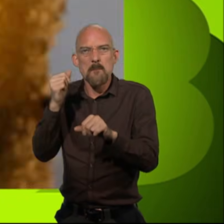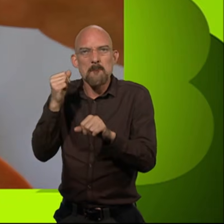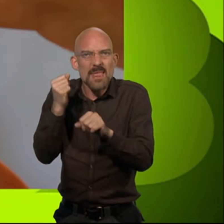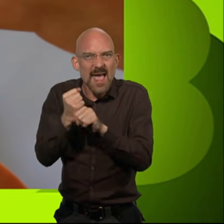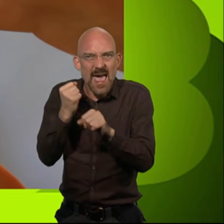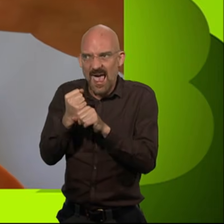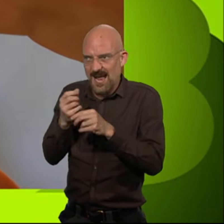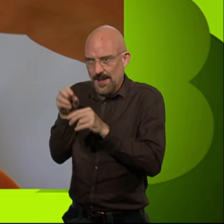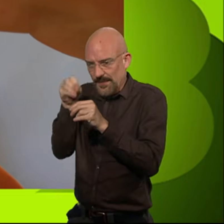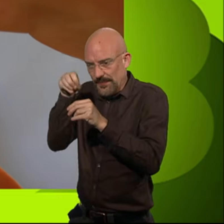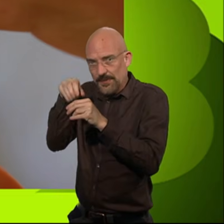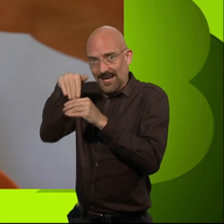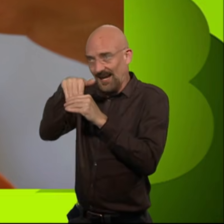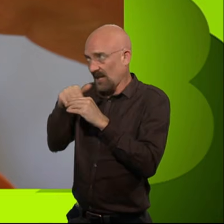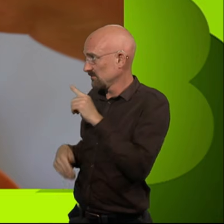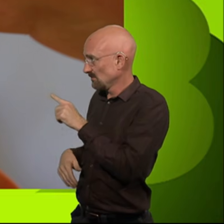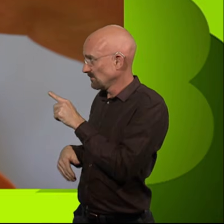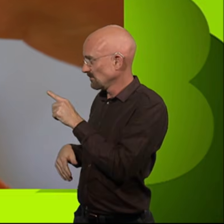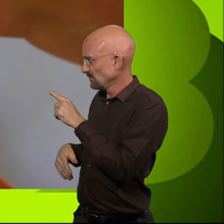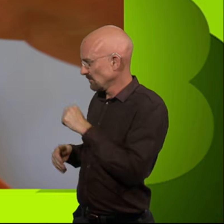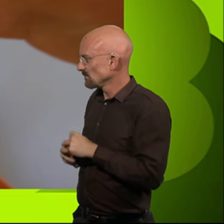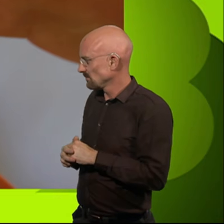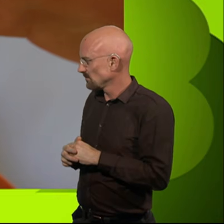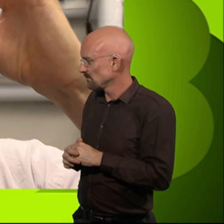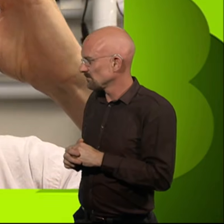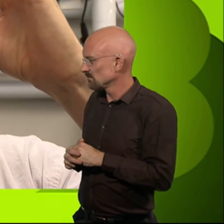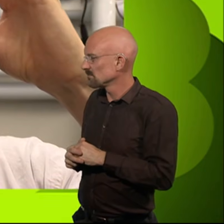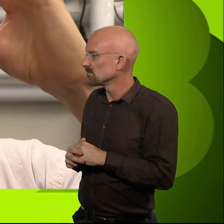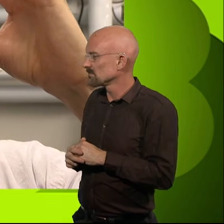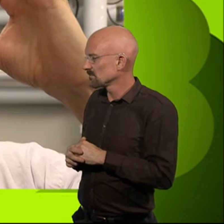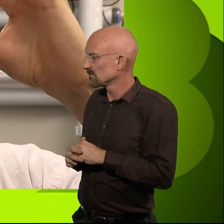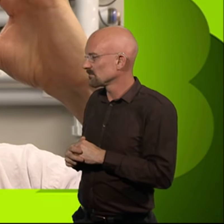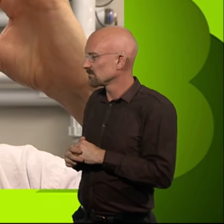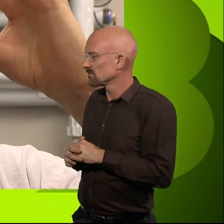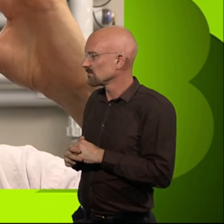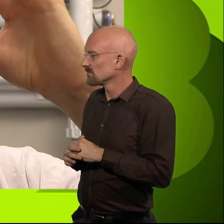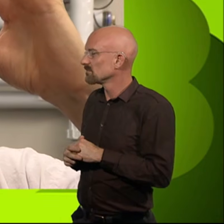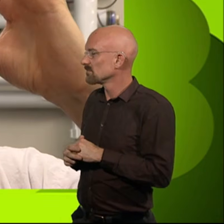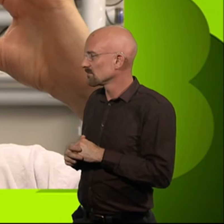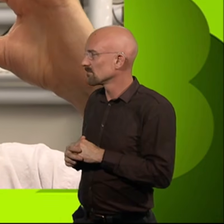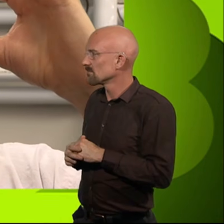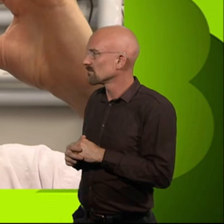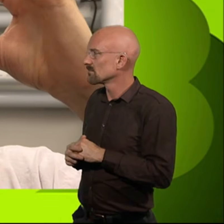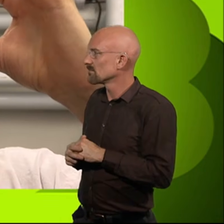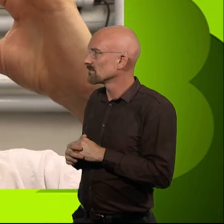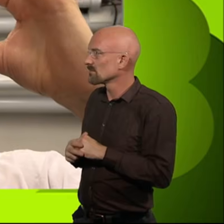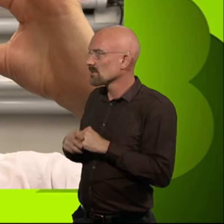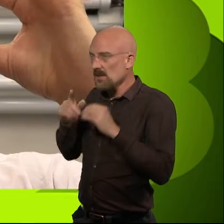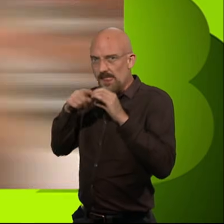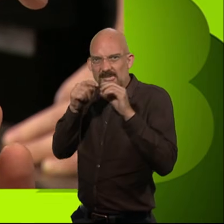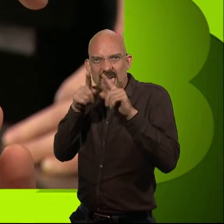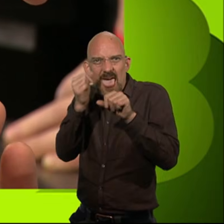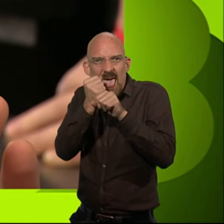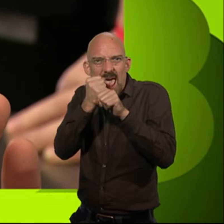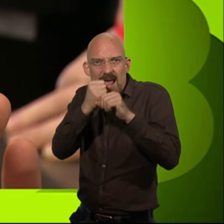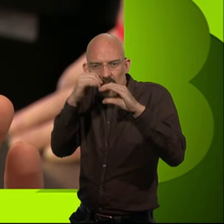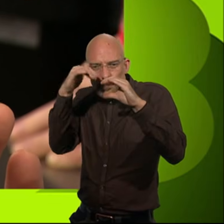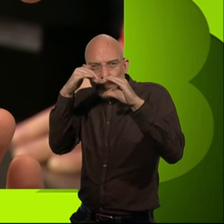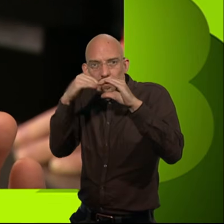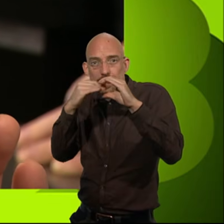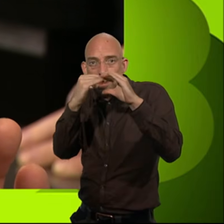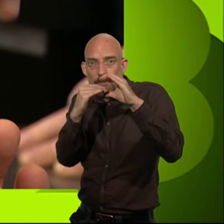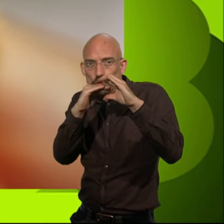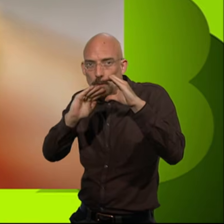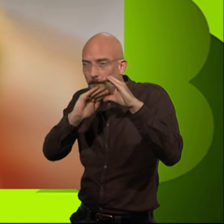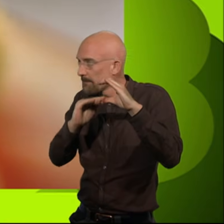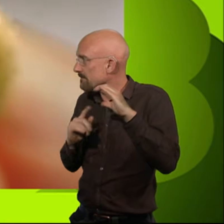sponge. So this is made by the leeches, and you can just see the clear space at the top, and then the leeches have settled to the bottom. I'm just going to cut the